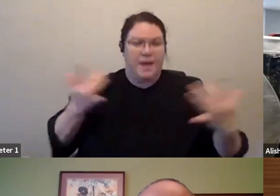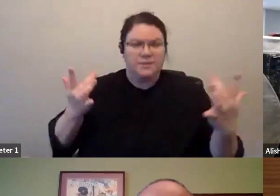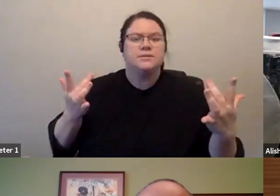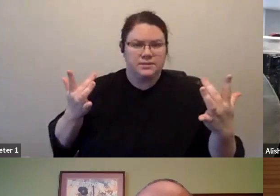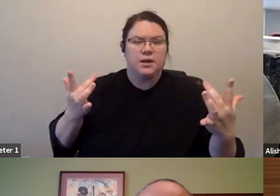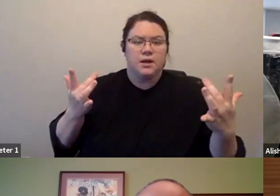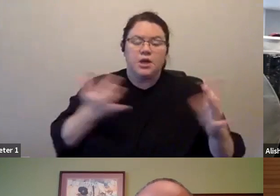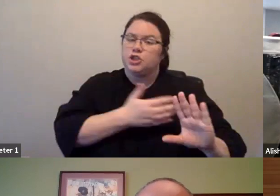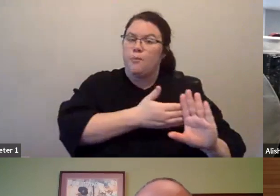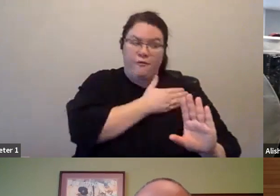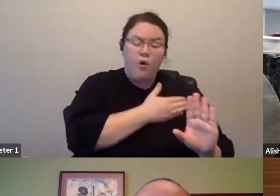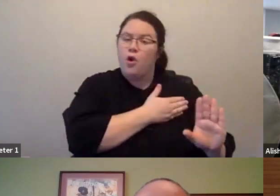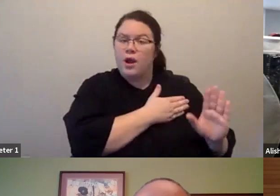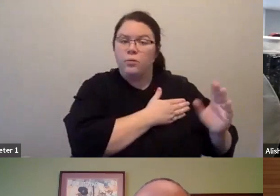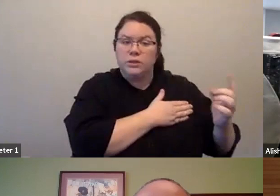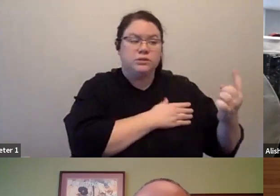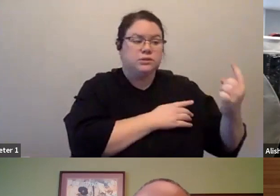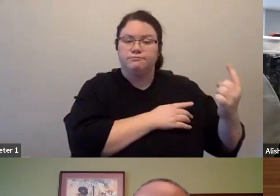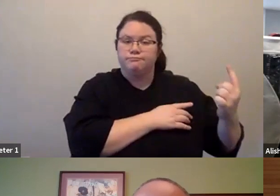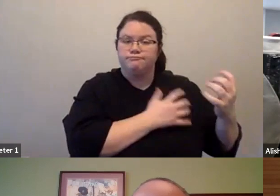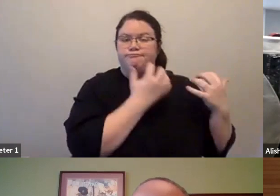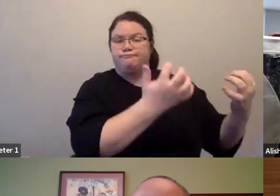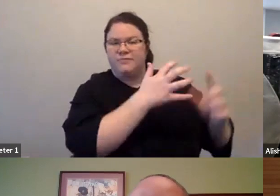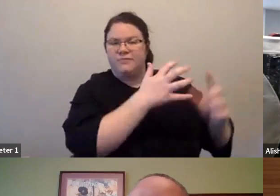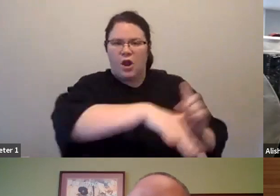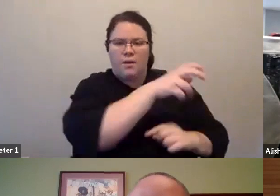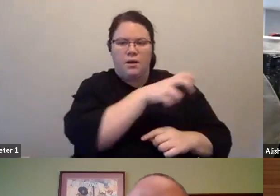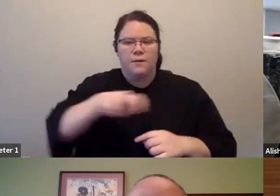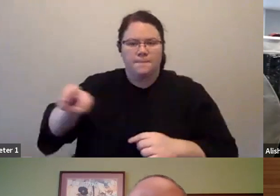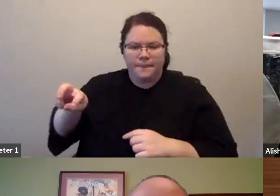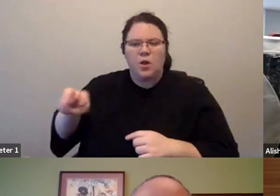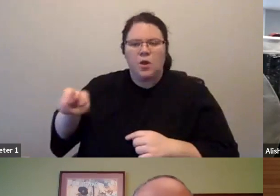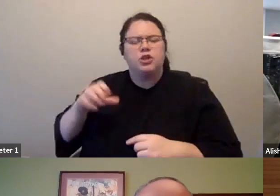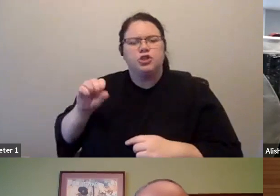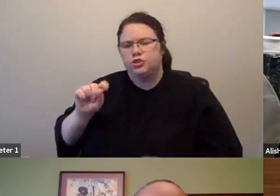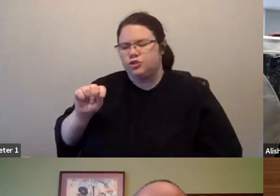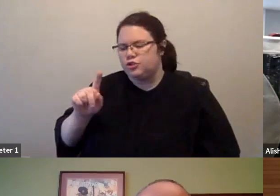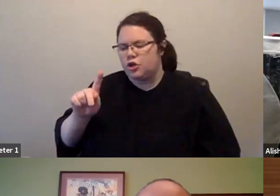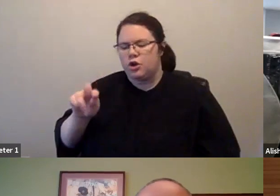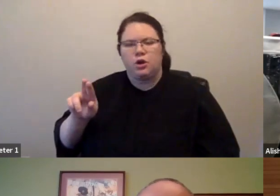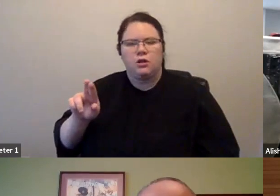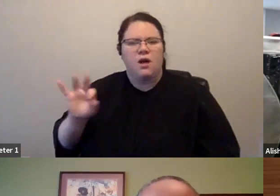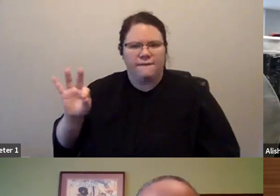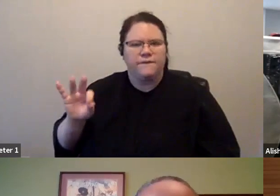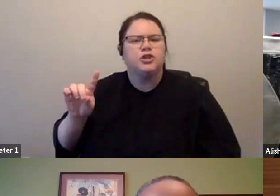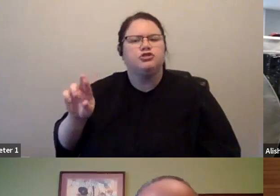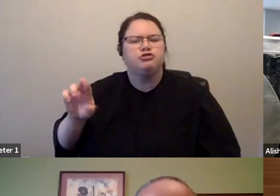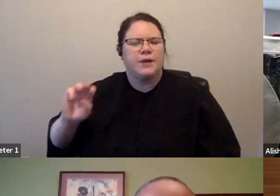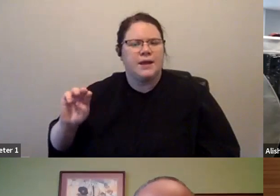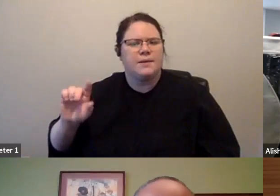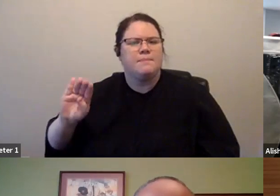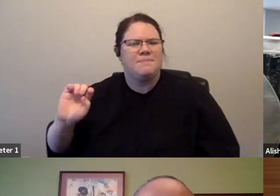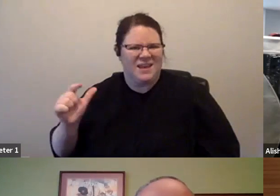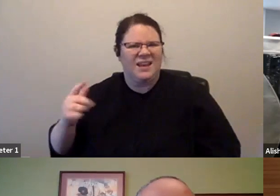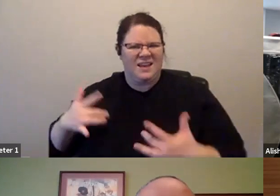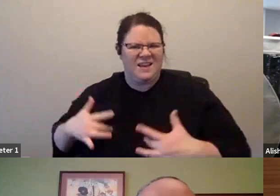a virtual environment was a Starkloff Stream Big event. And so it was working with Starkloff